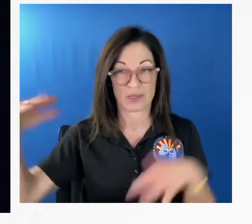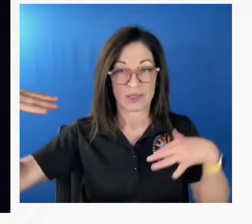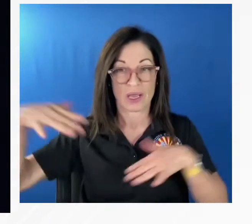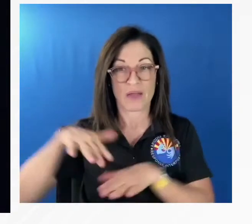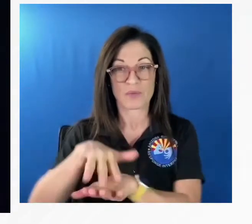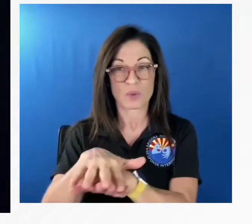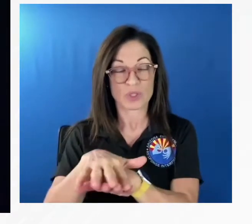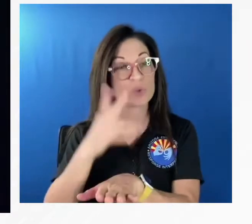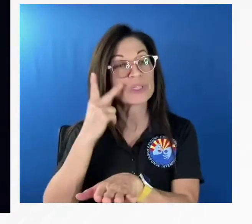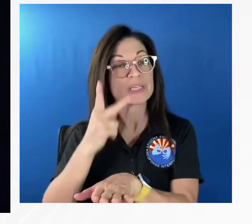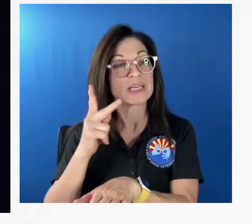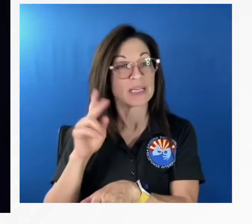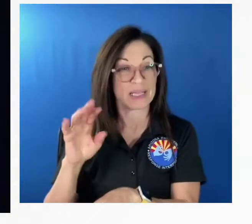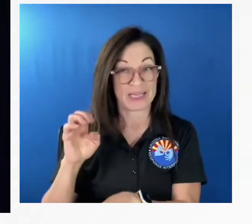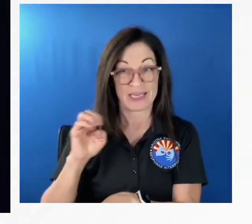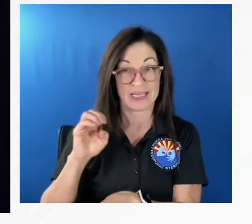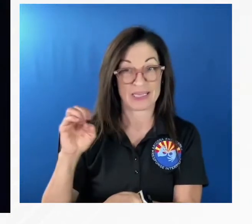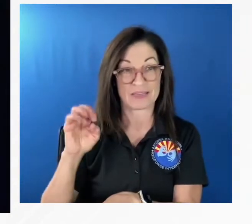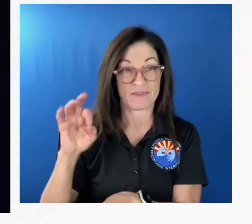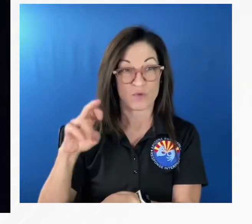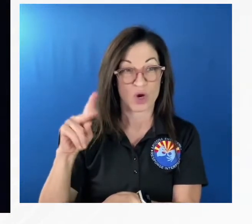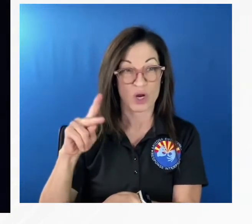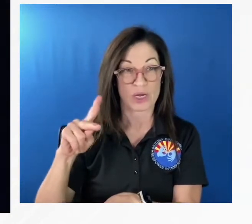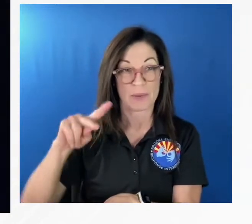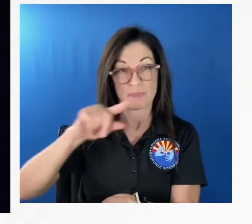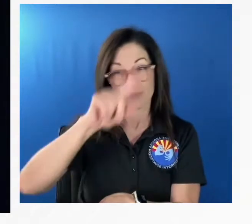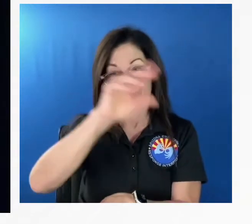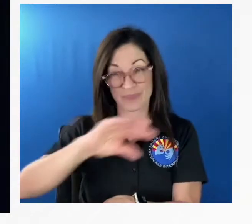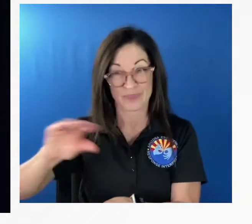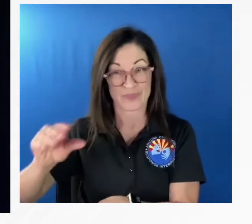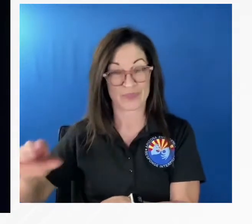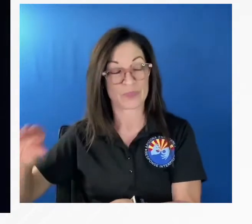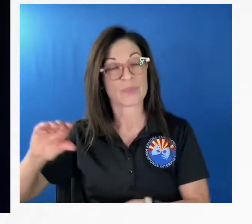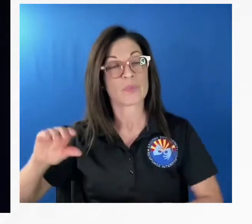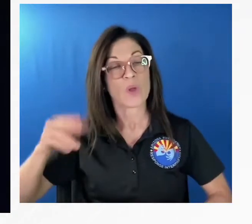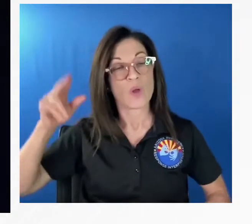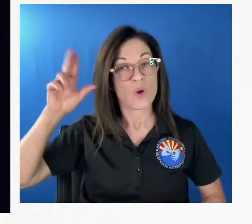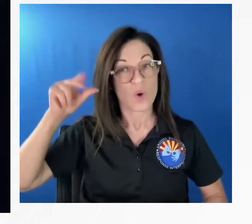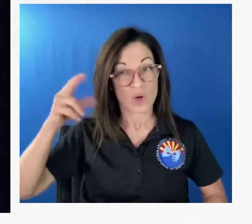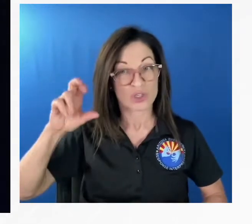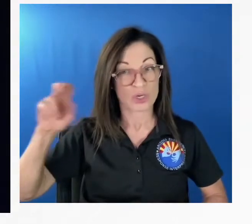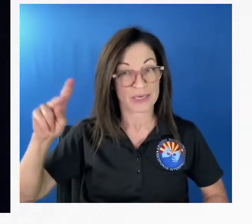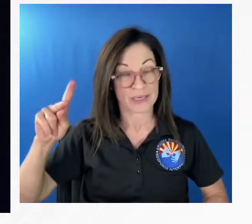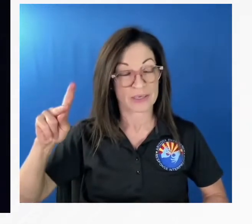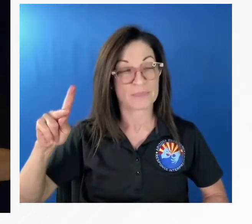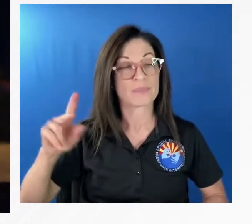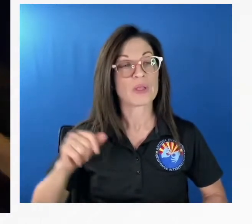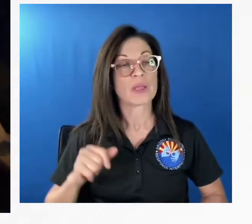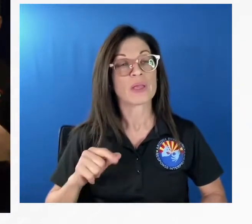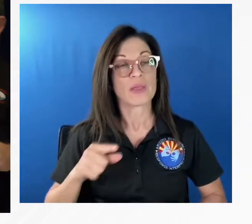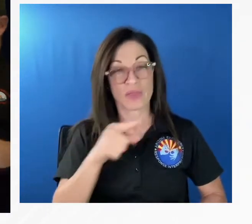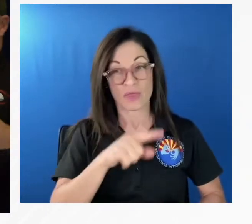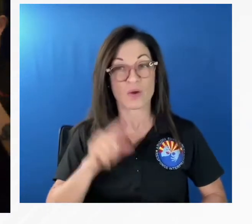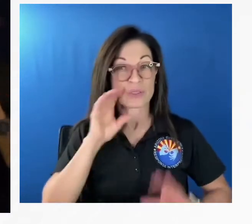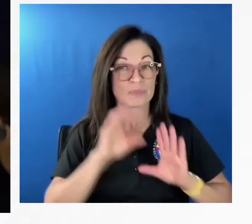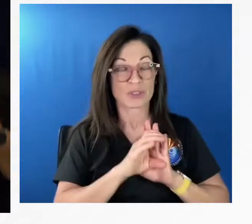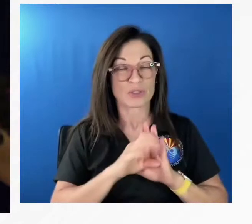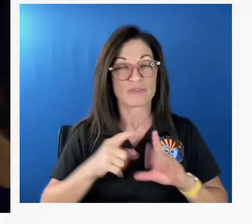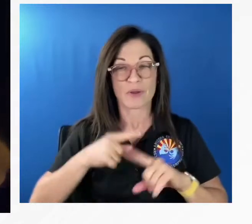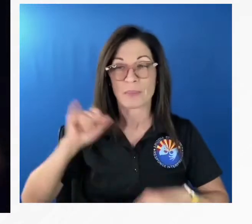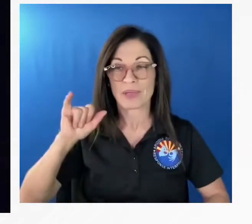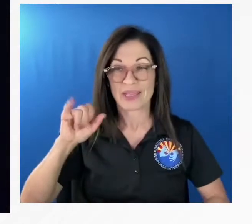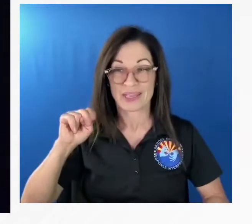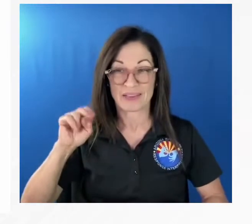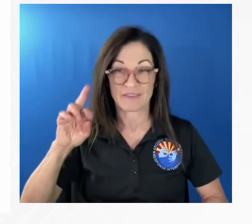here. Here's the Horse Creek drainage that comes through here. These depictions here are the infrared. So we get